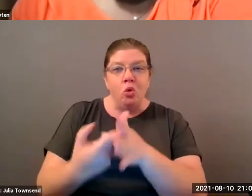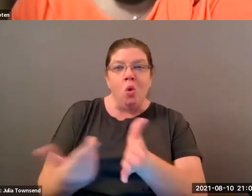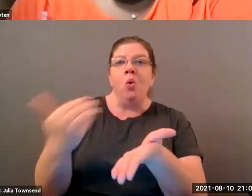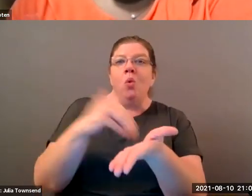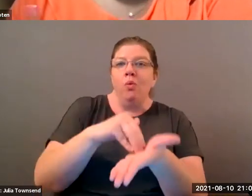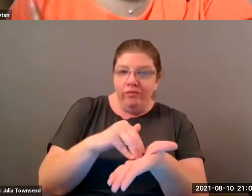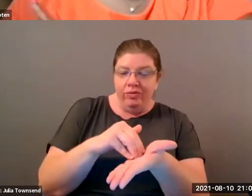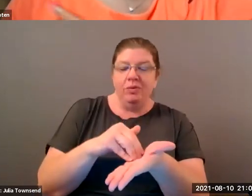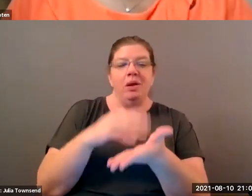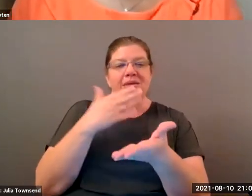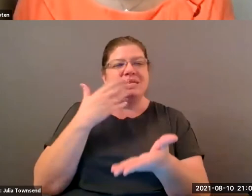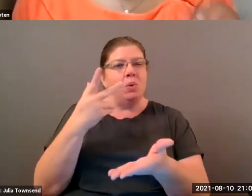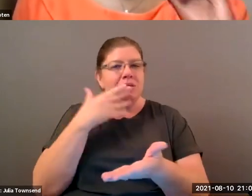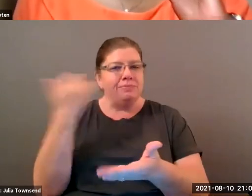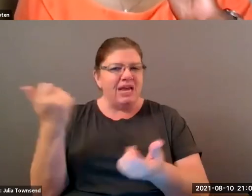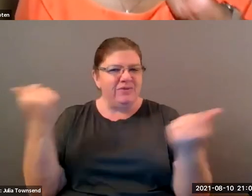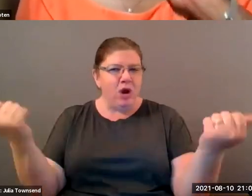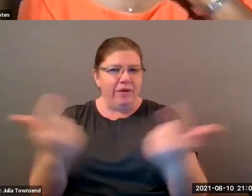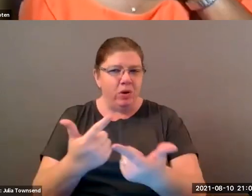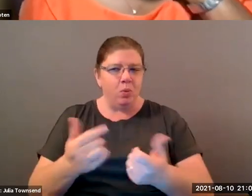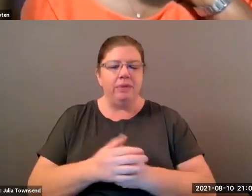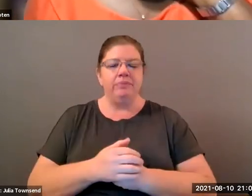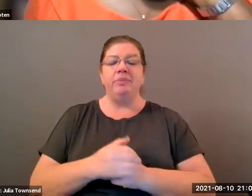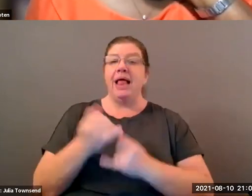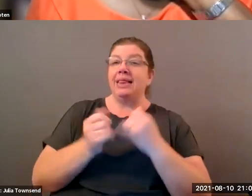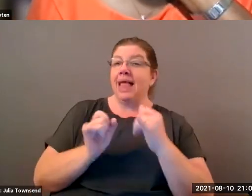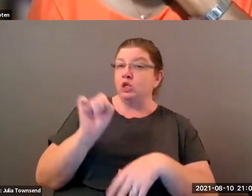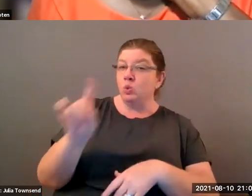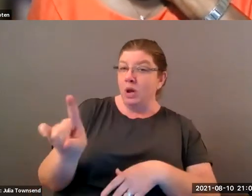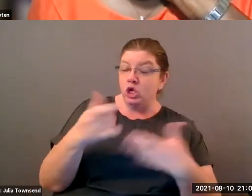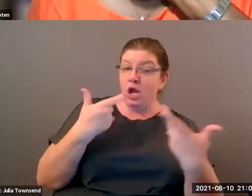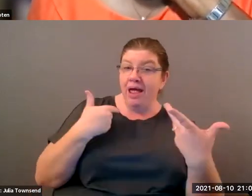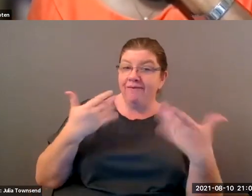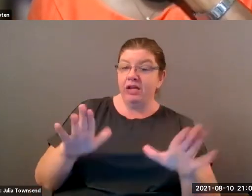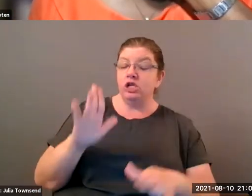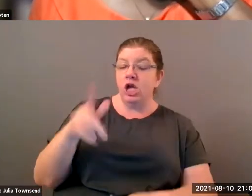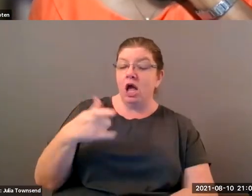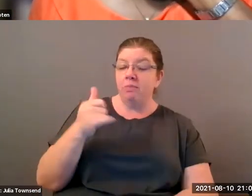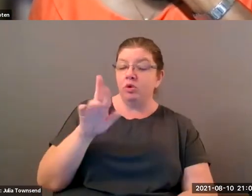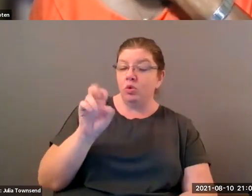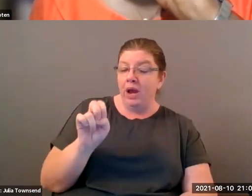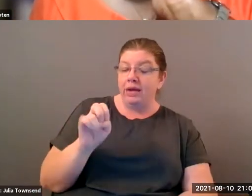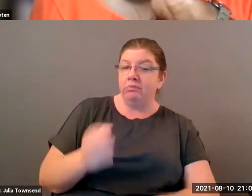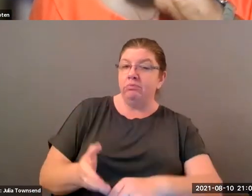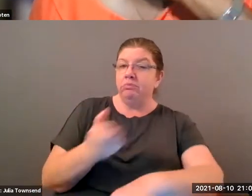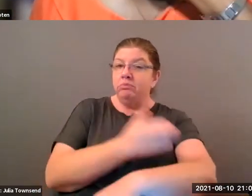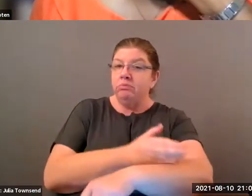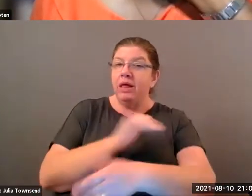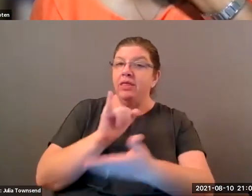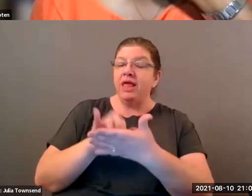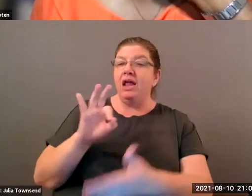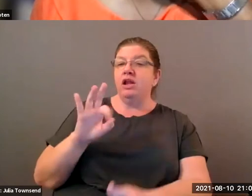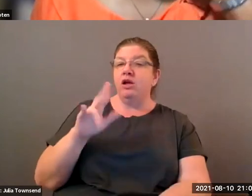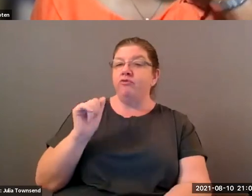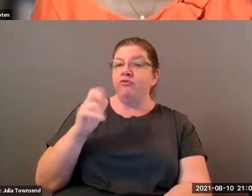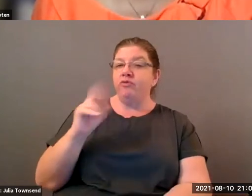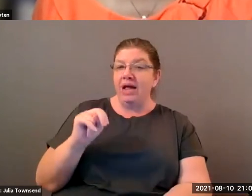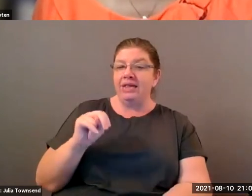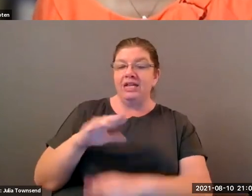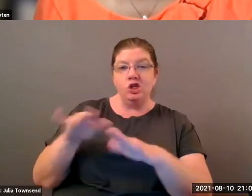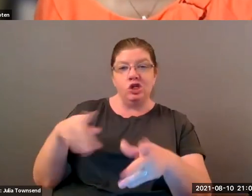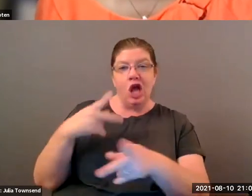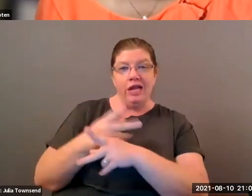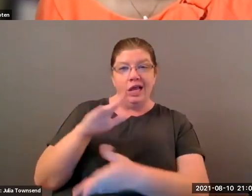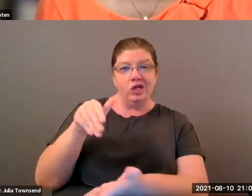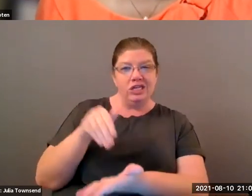everyone. And then the last question I had, didn't we do an upgrade on the Franklin Child Care Center, a